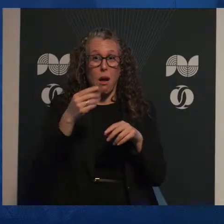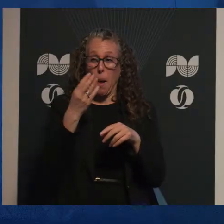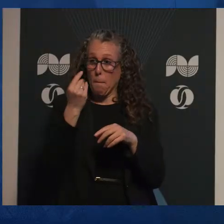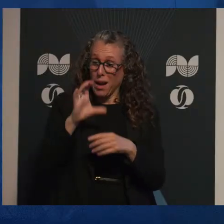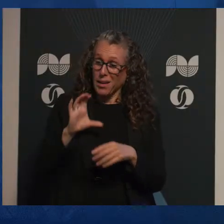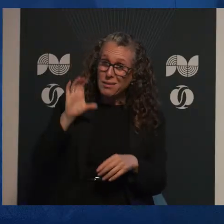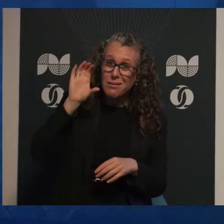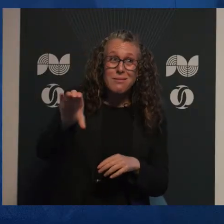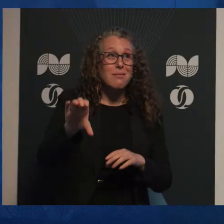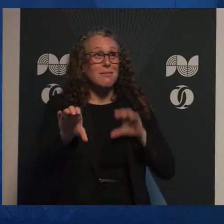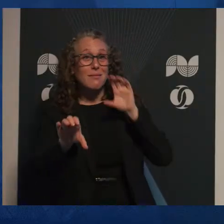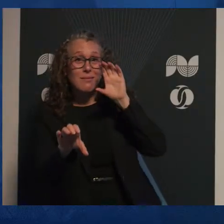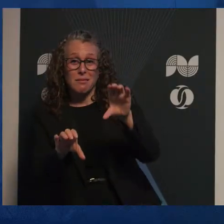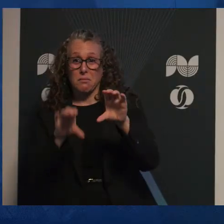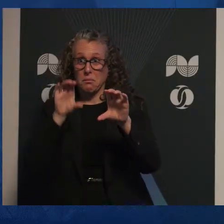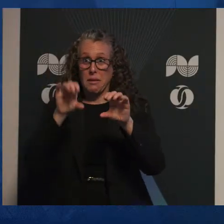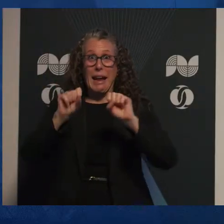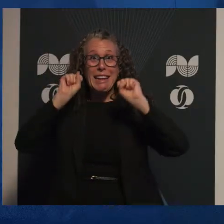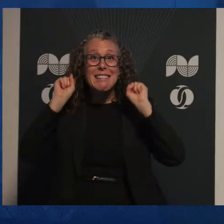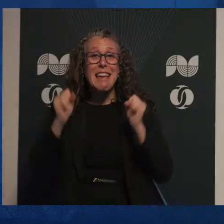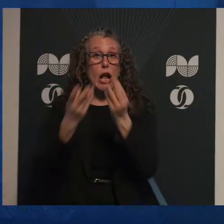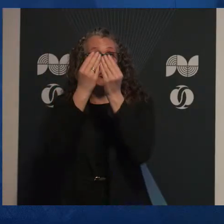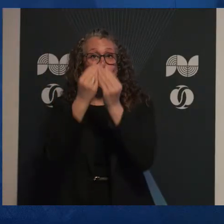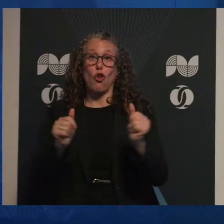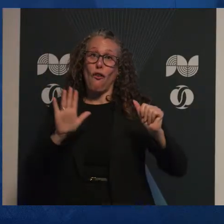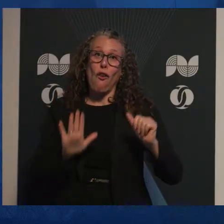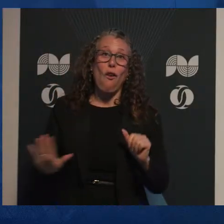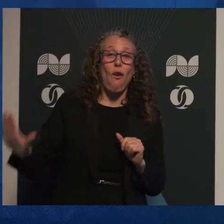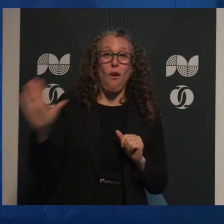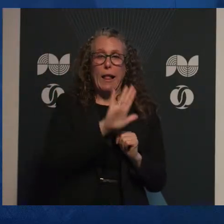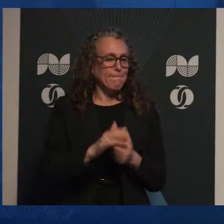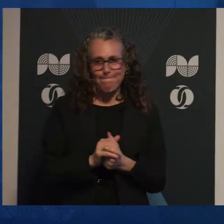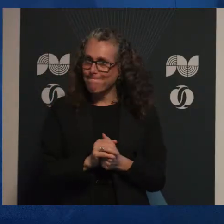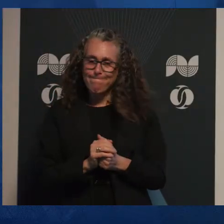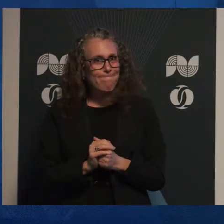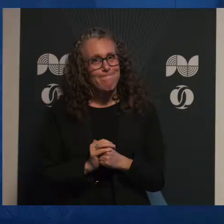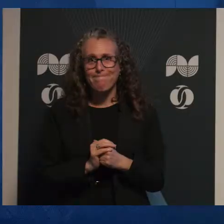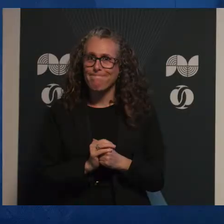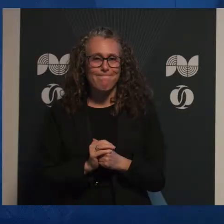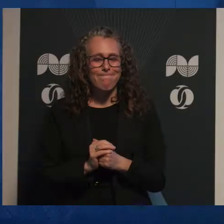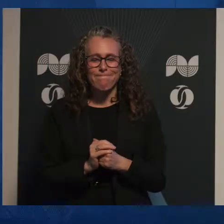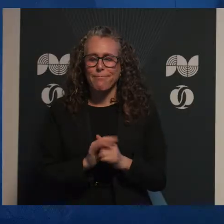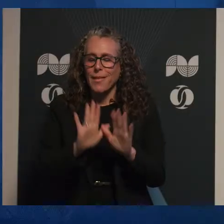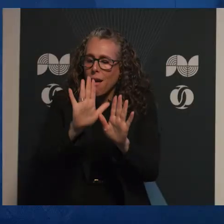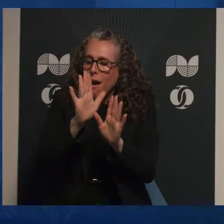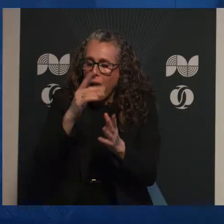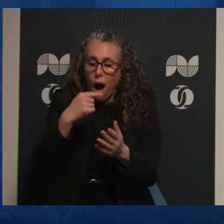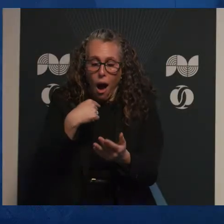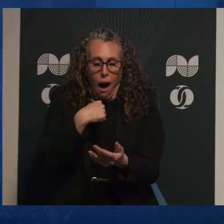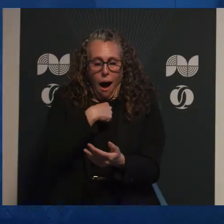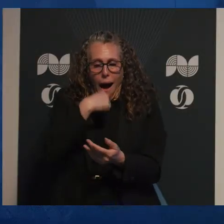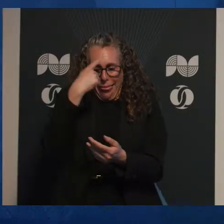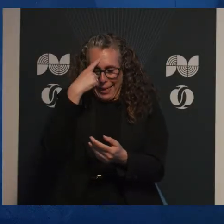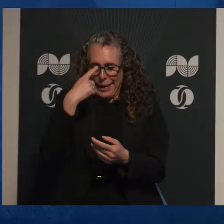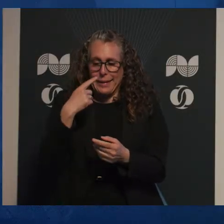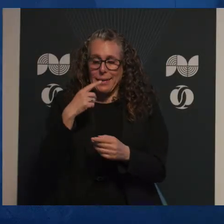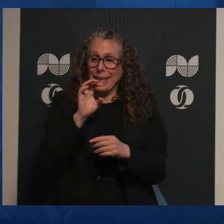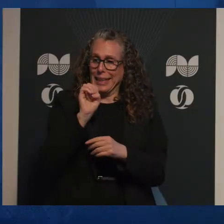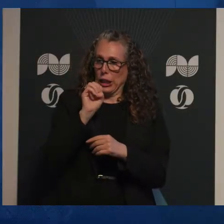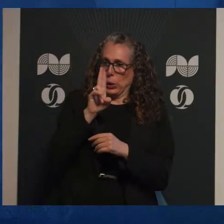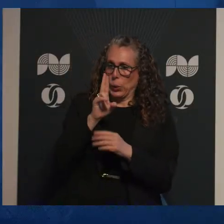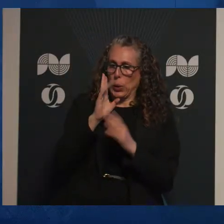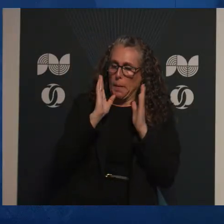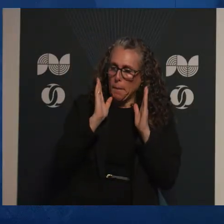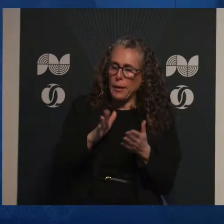alone is not going to be able to do the trick. And this is why I think we need to work on the side of the European Union, perhaps much